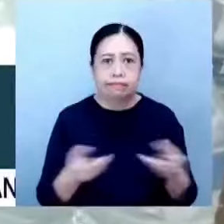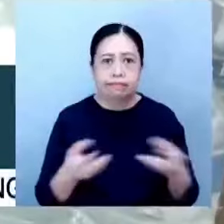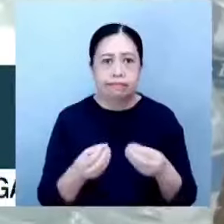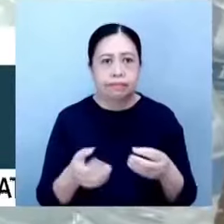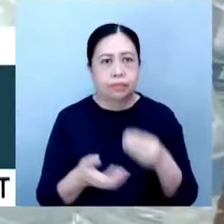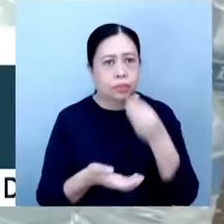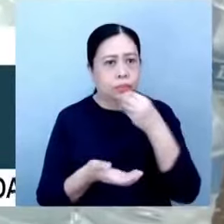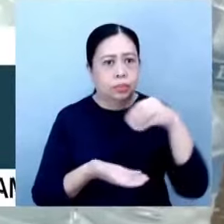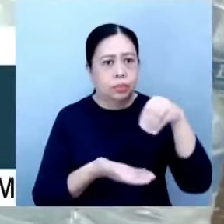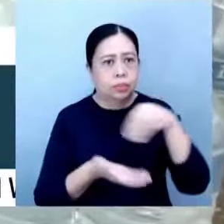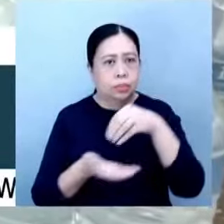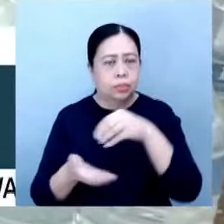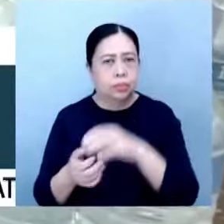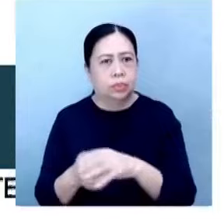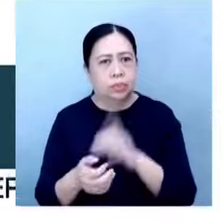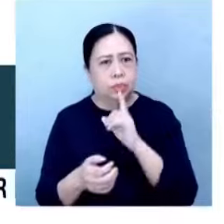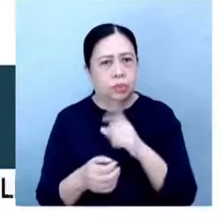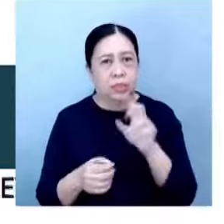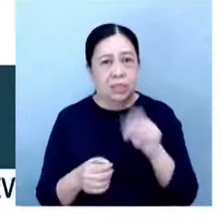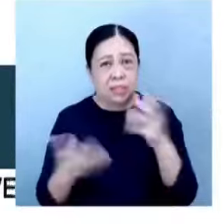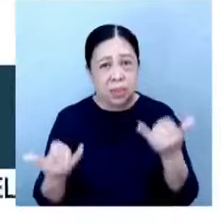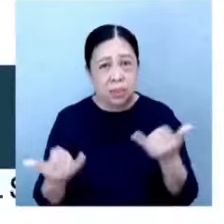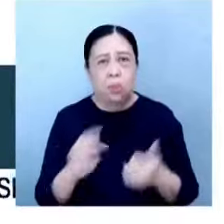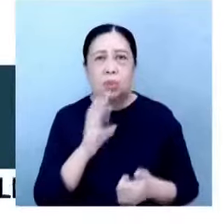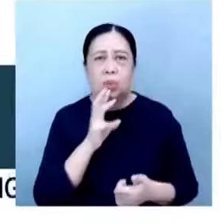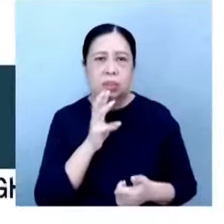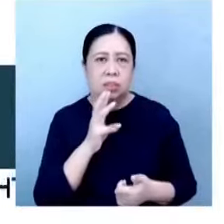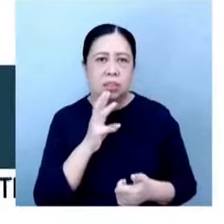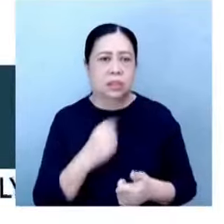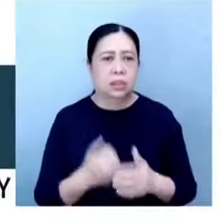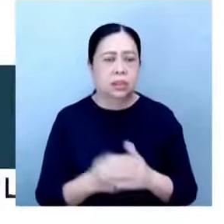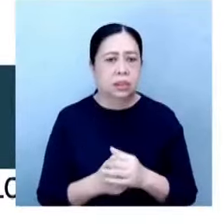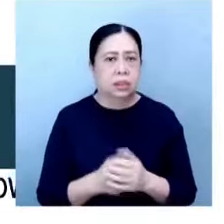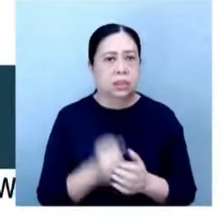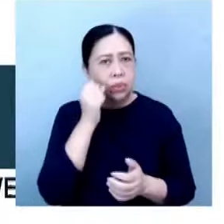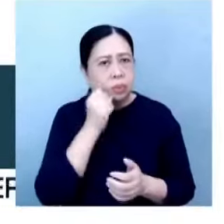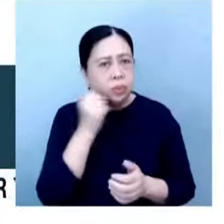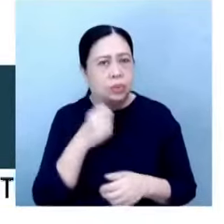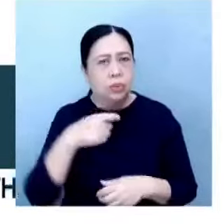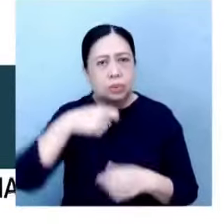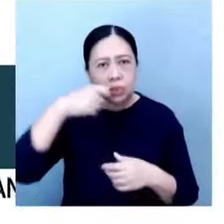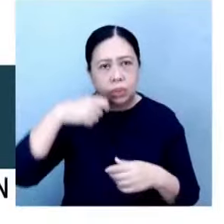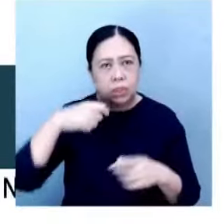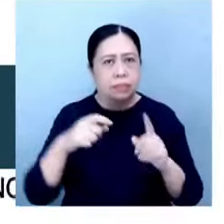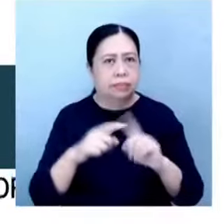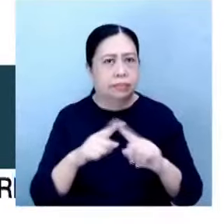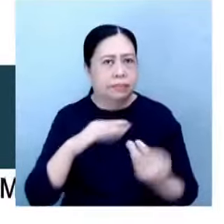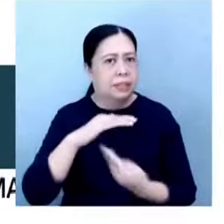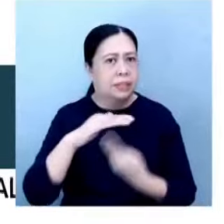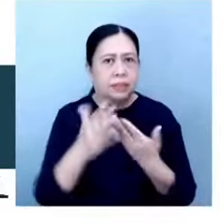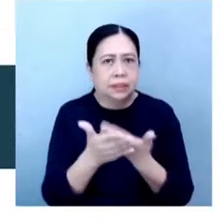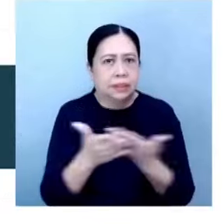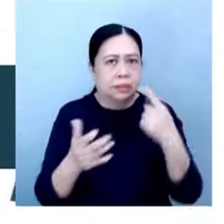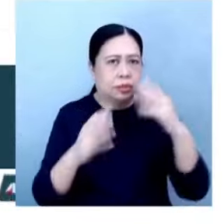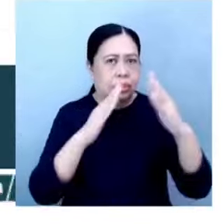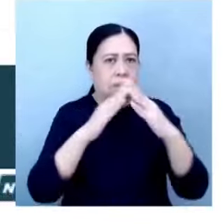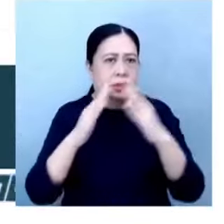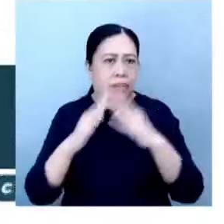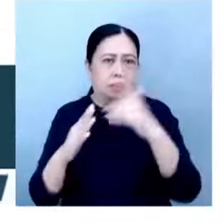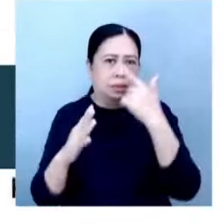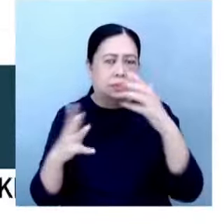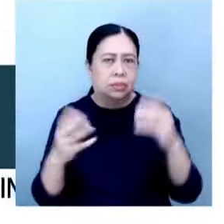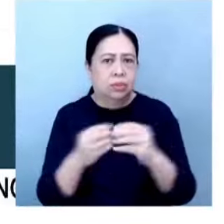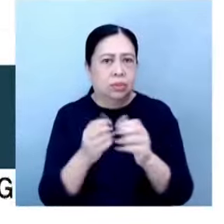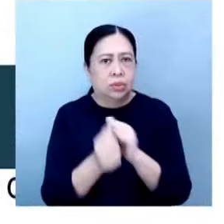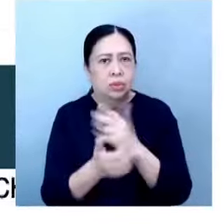packs. Ang kailangan talaga ngayon, tubig, yung mga basic needs. Sabon, toothbrush, mga gamit ng bahay. Kasi most of